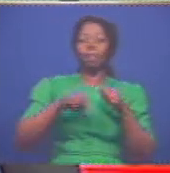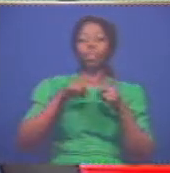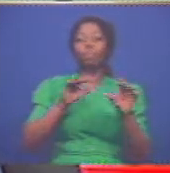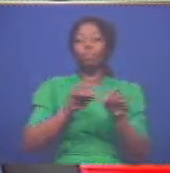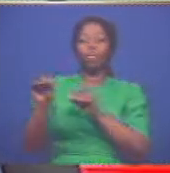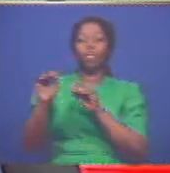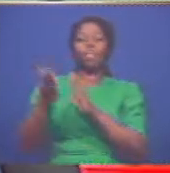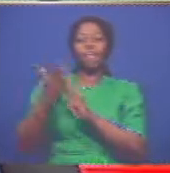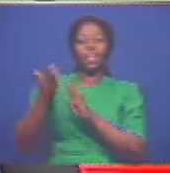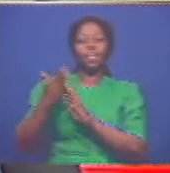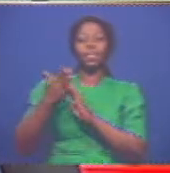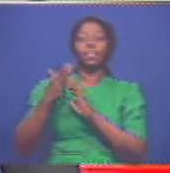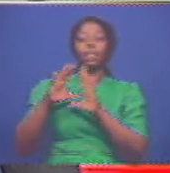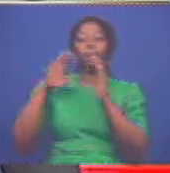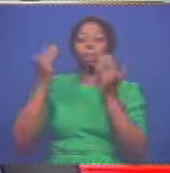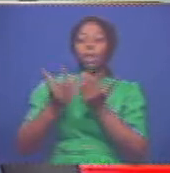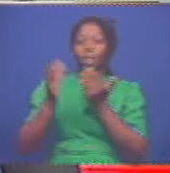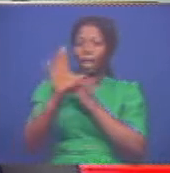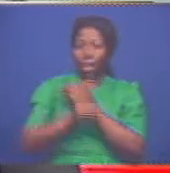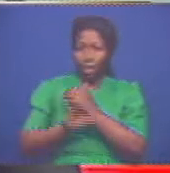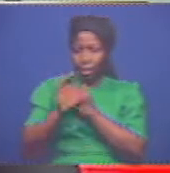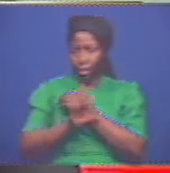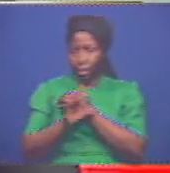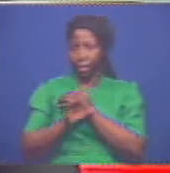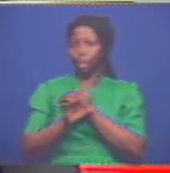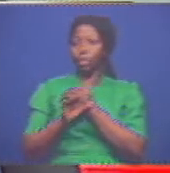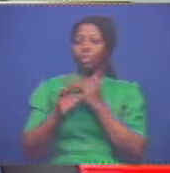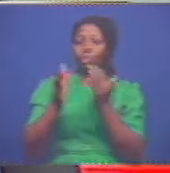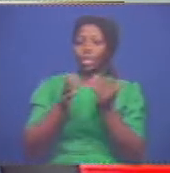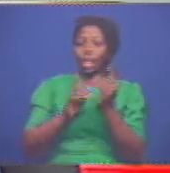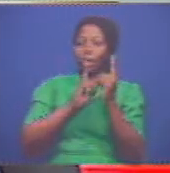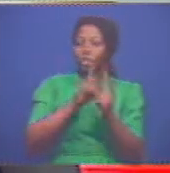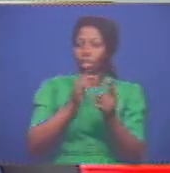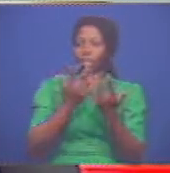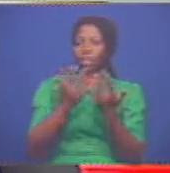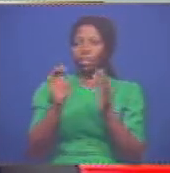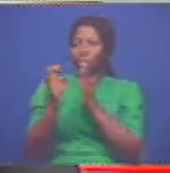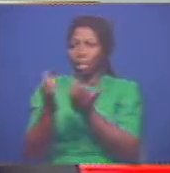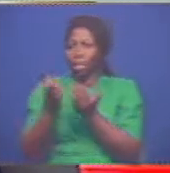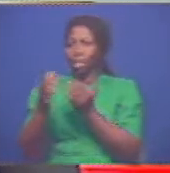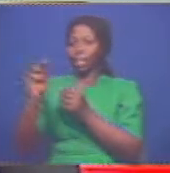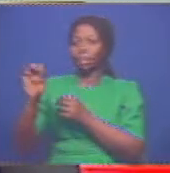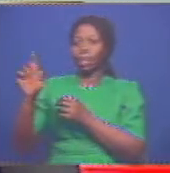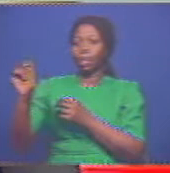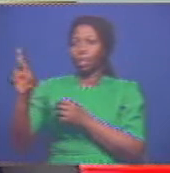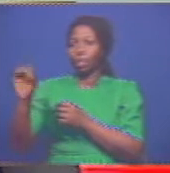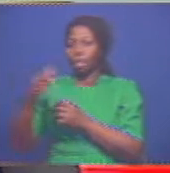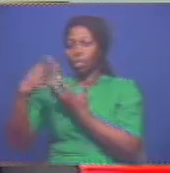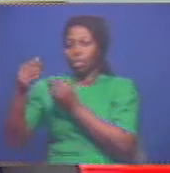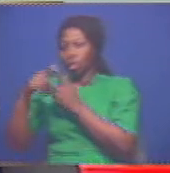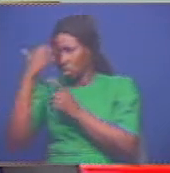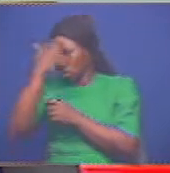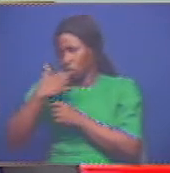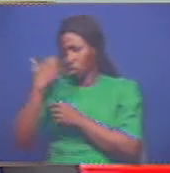a long-term approach, can take 10 years. We need even metro kind of station. I've been to Europe myself and you